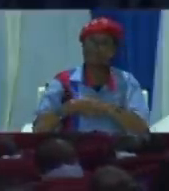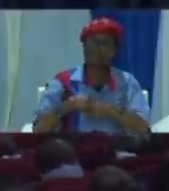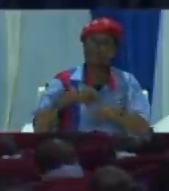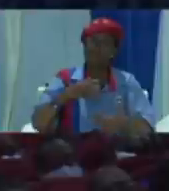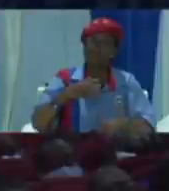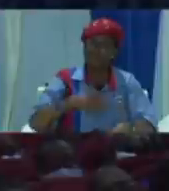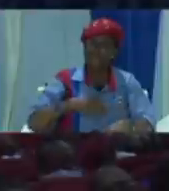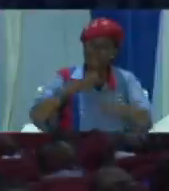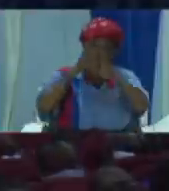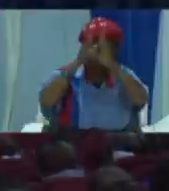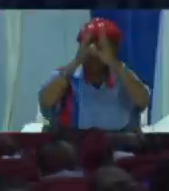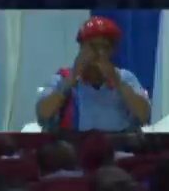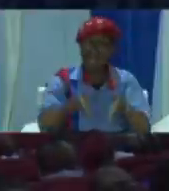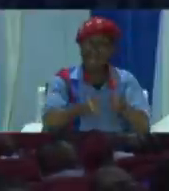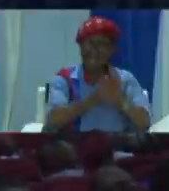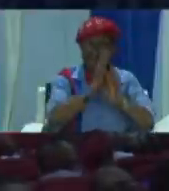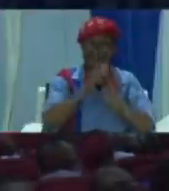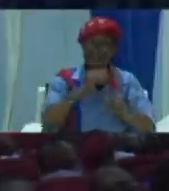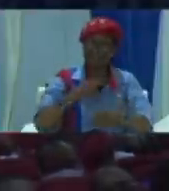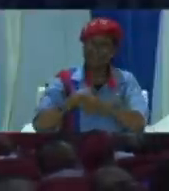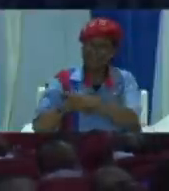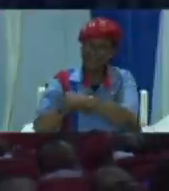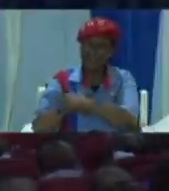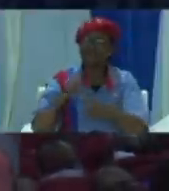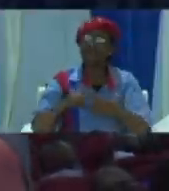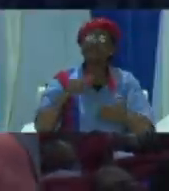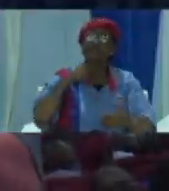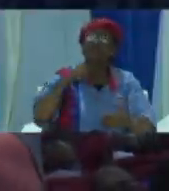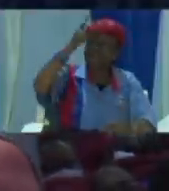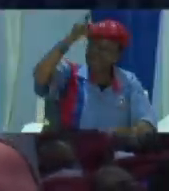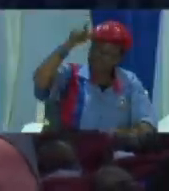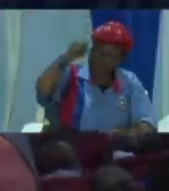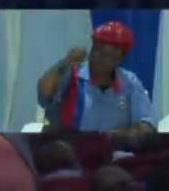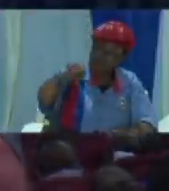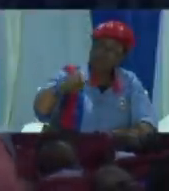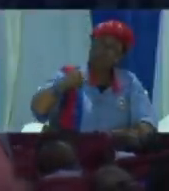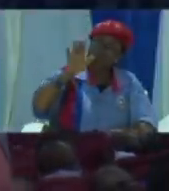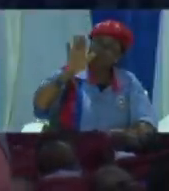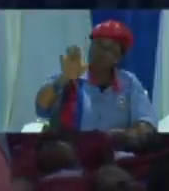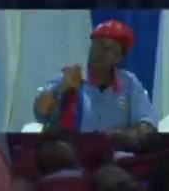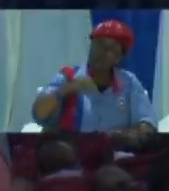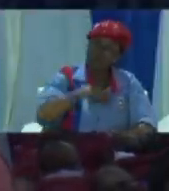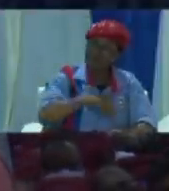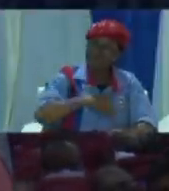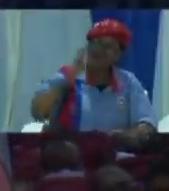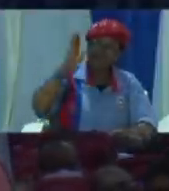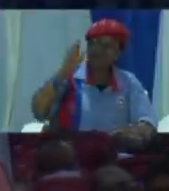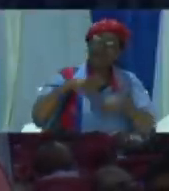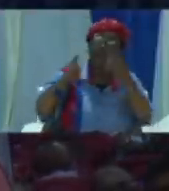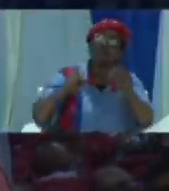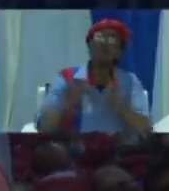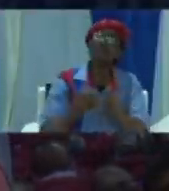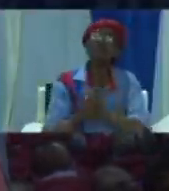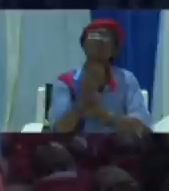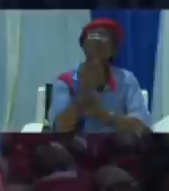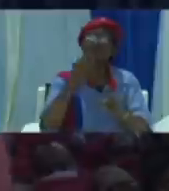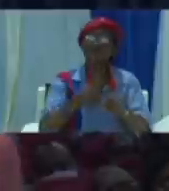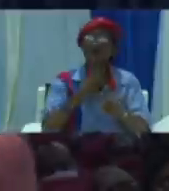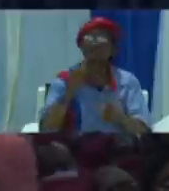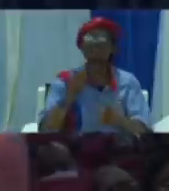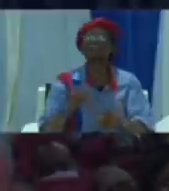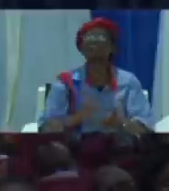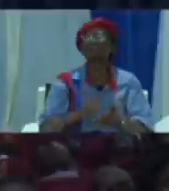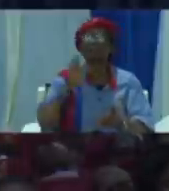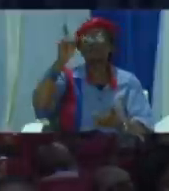asked me to tell you. Dáàdì mi ní kí n sọ fún ọ. Your ministry will go from glory to glory.